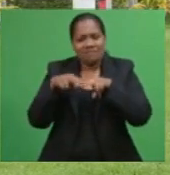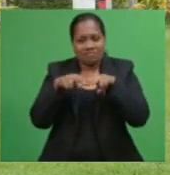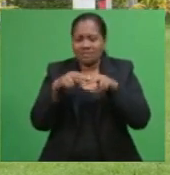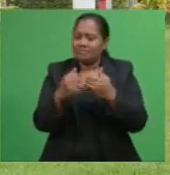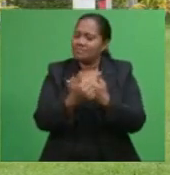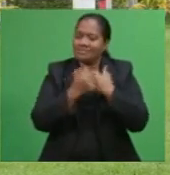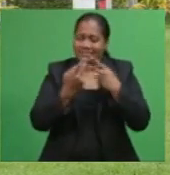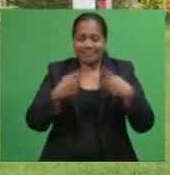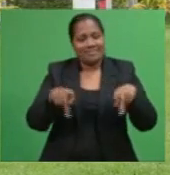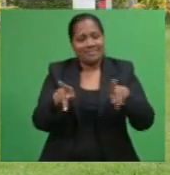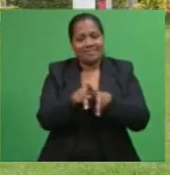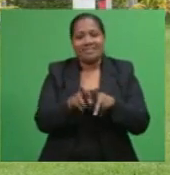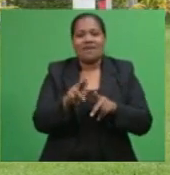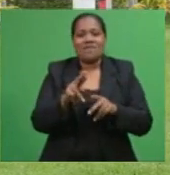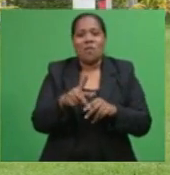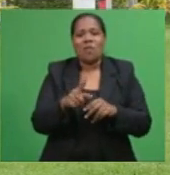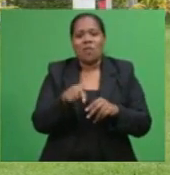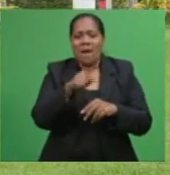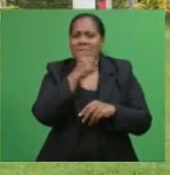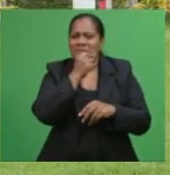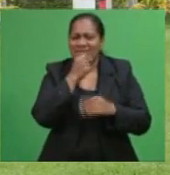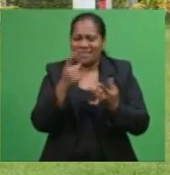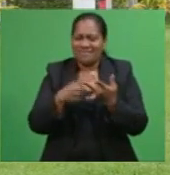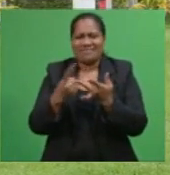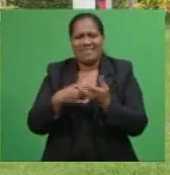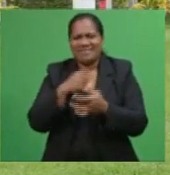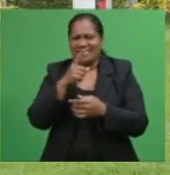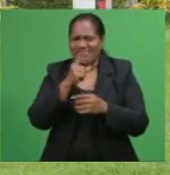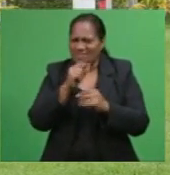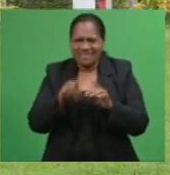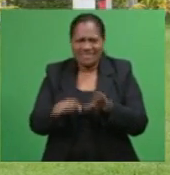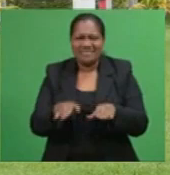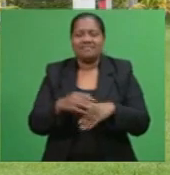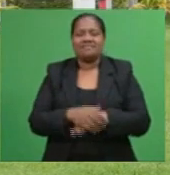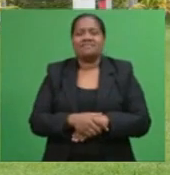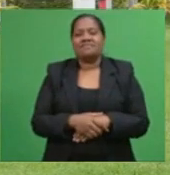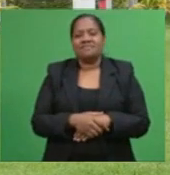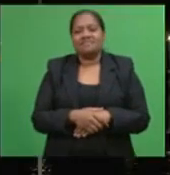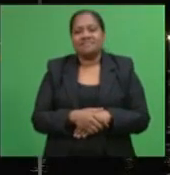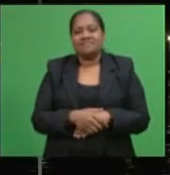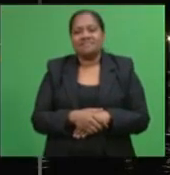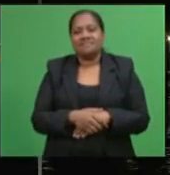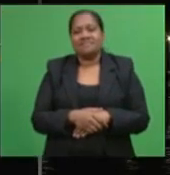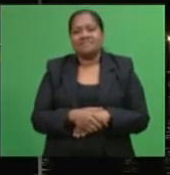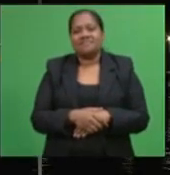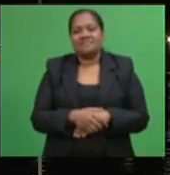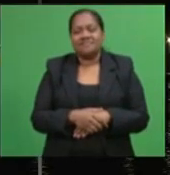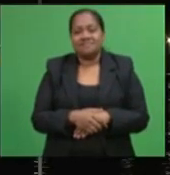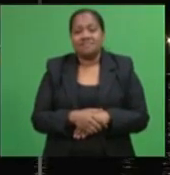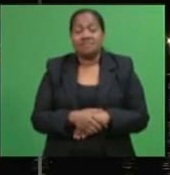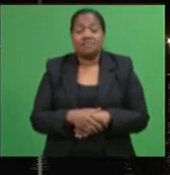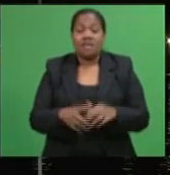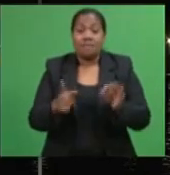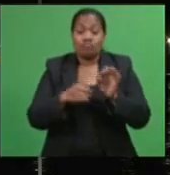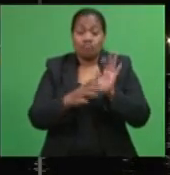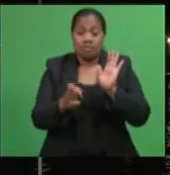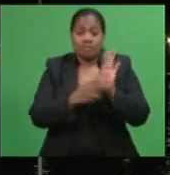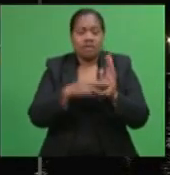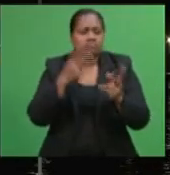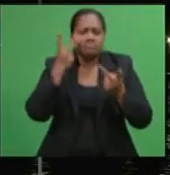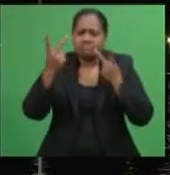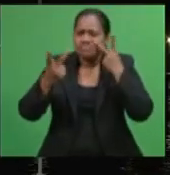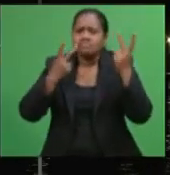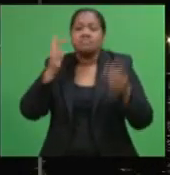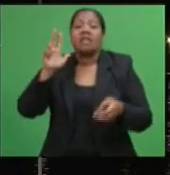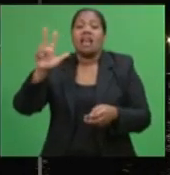birds and other species. Venina Rakotonga, FBC News. The Prime Minister visited the Lao group to